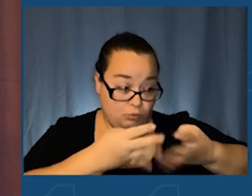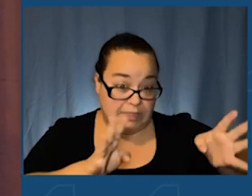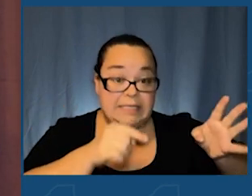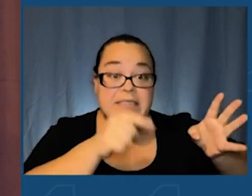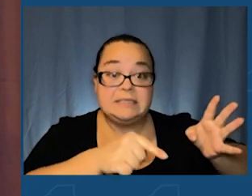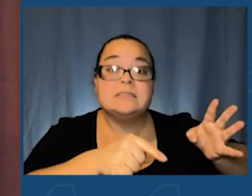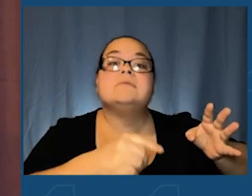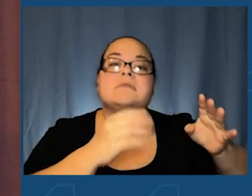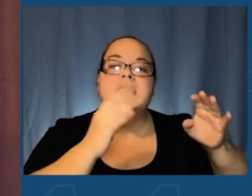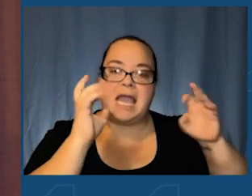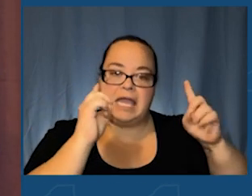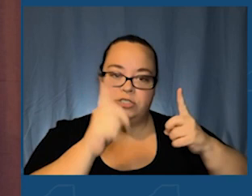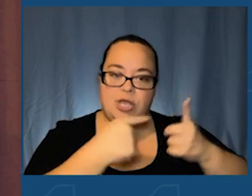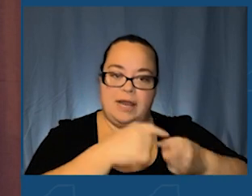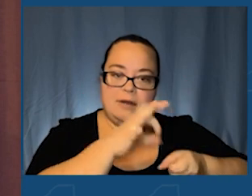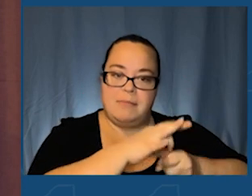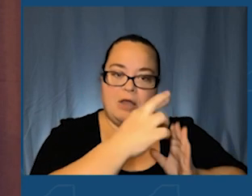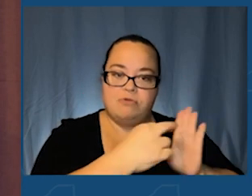Because